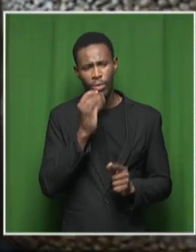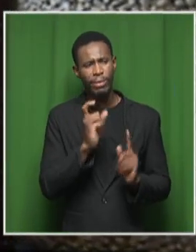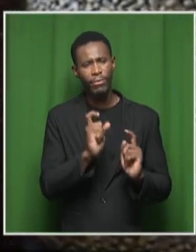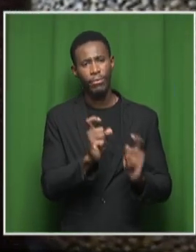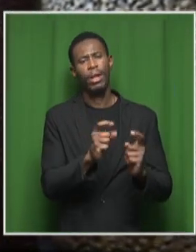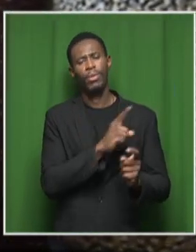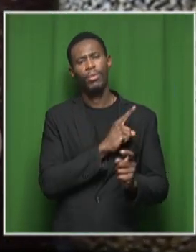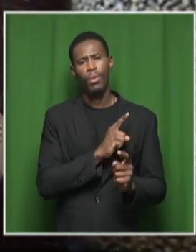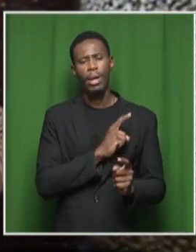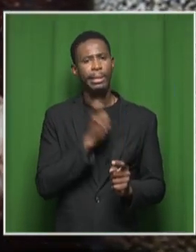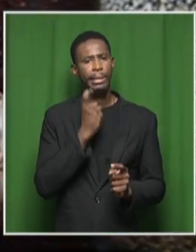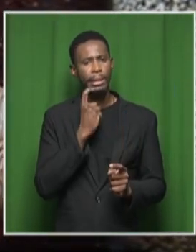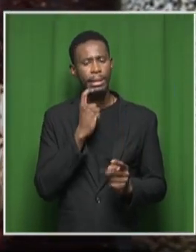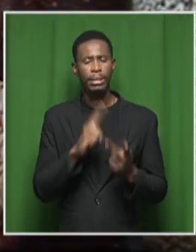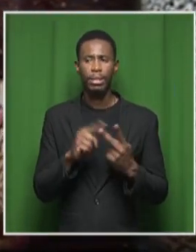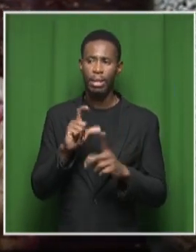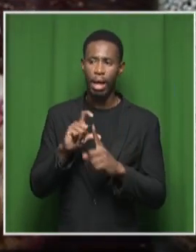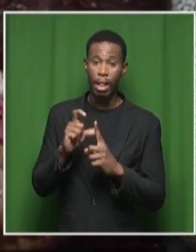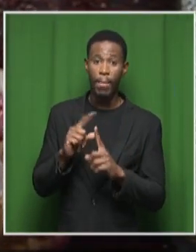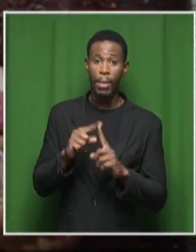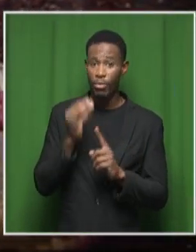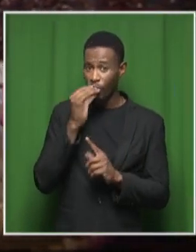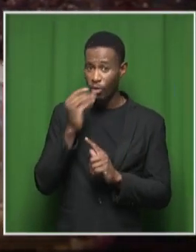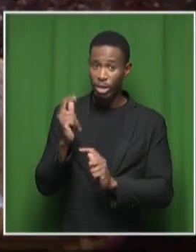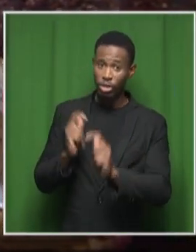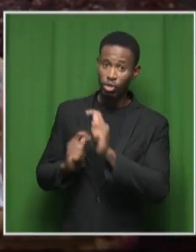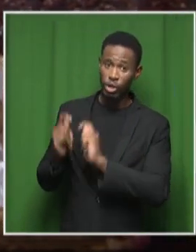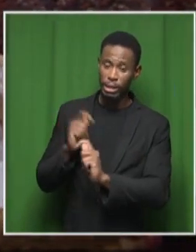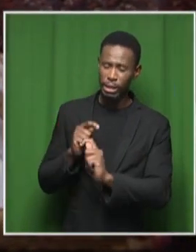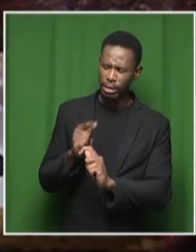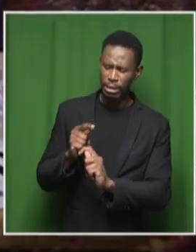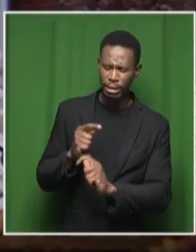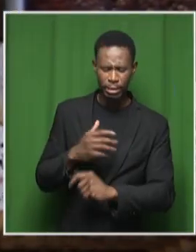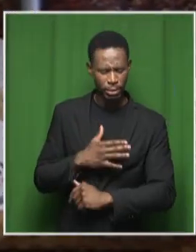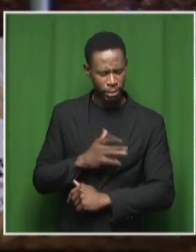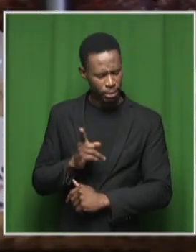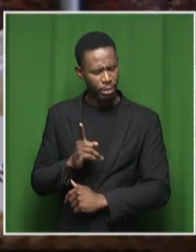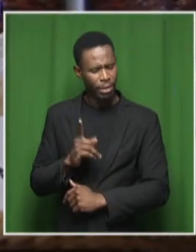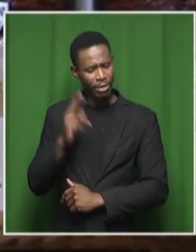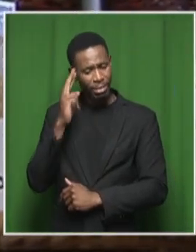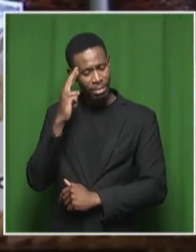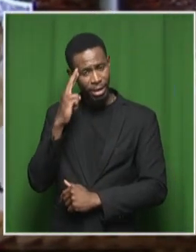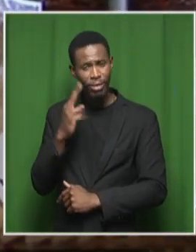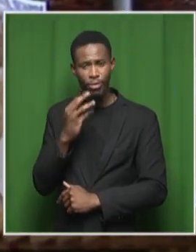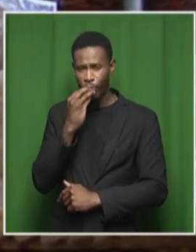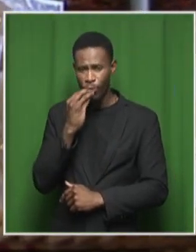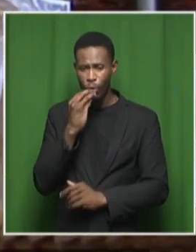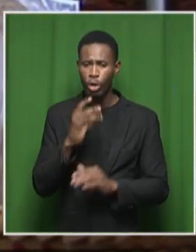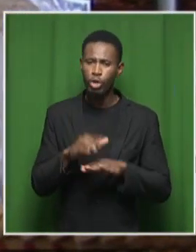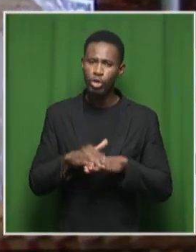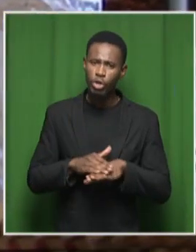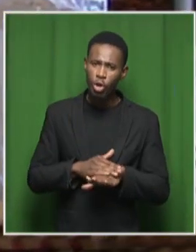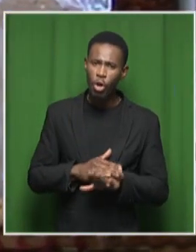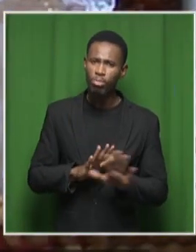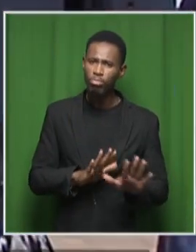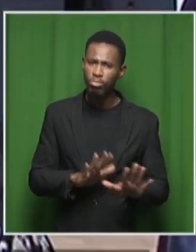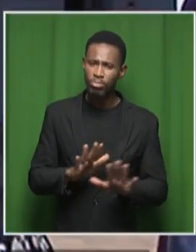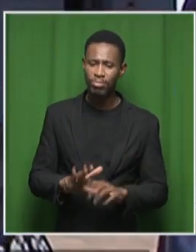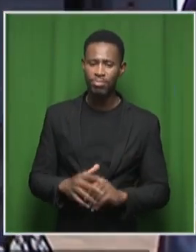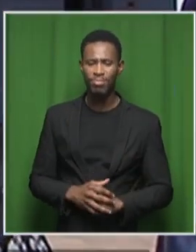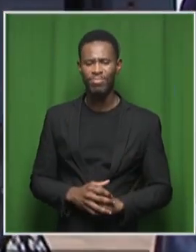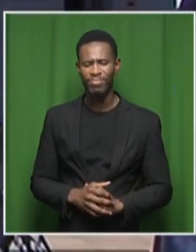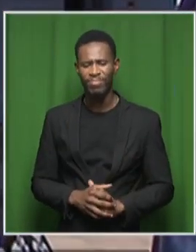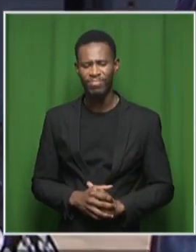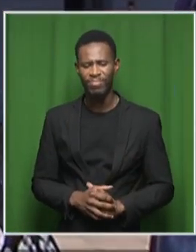culture, traditional cuisine reminds us of the value of slow, mindful eating. The important thing